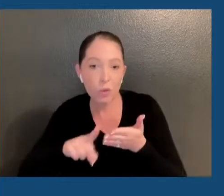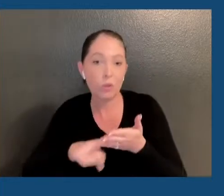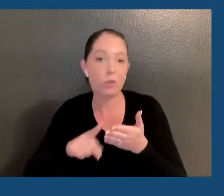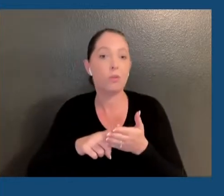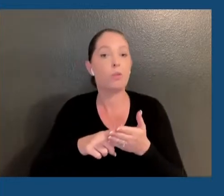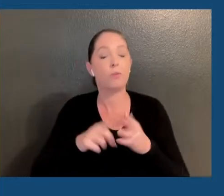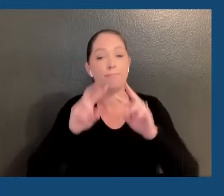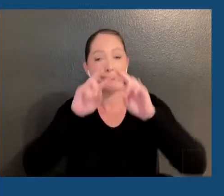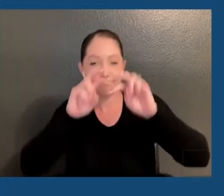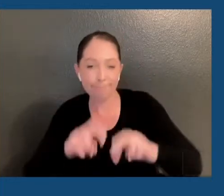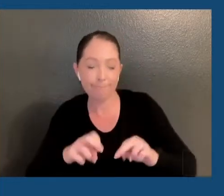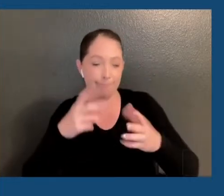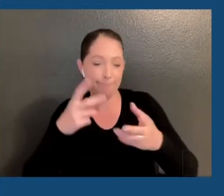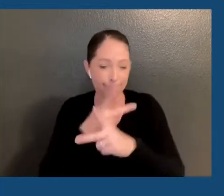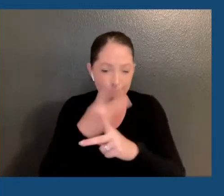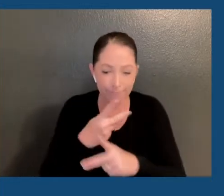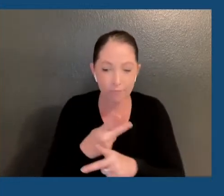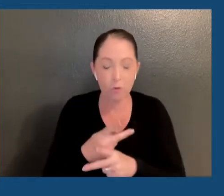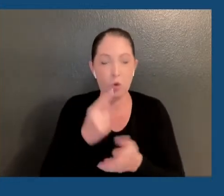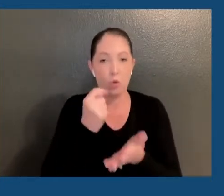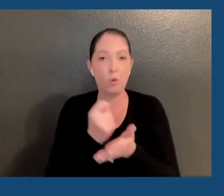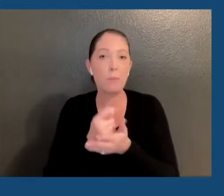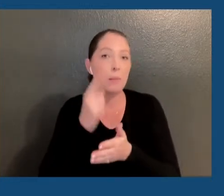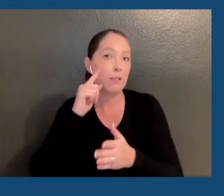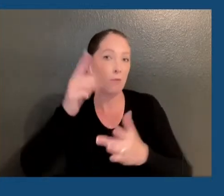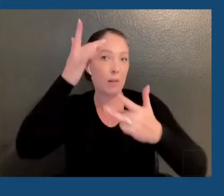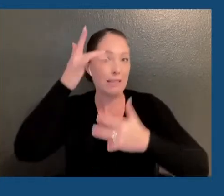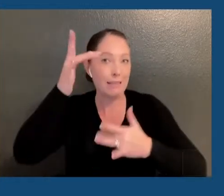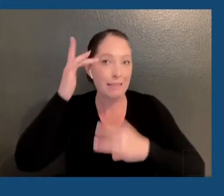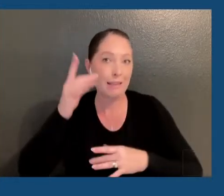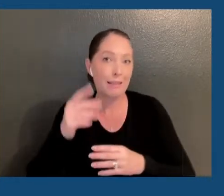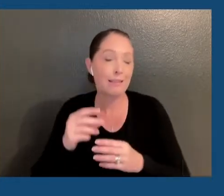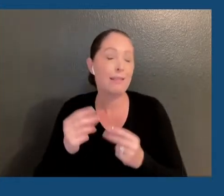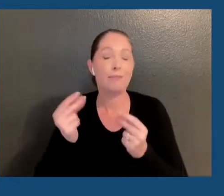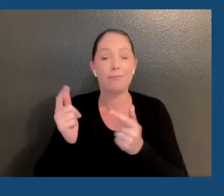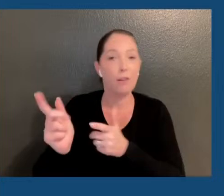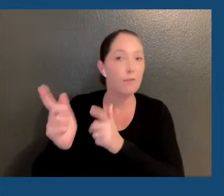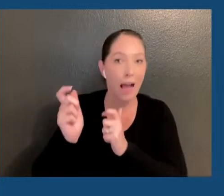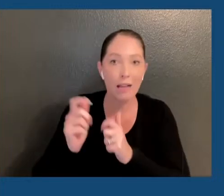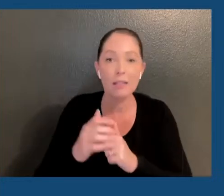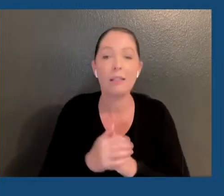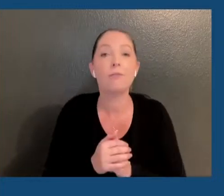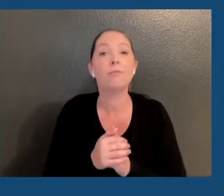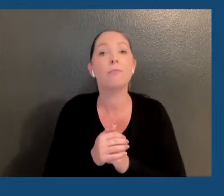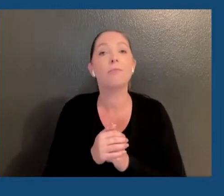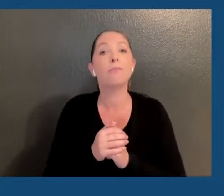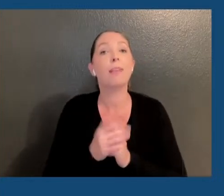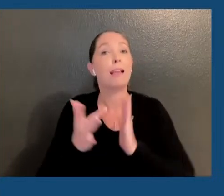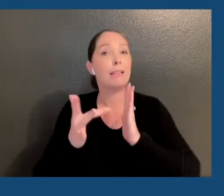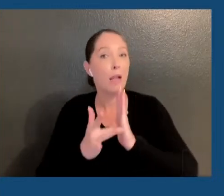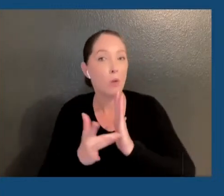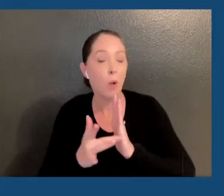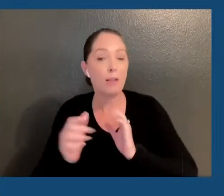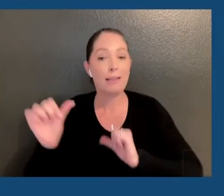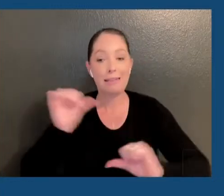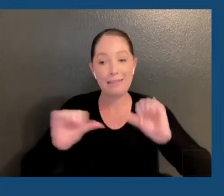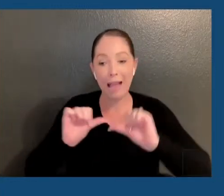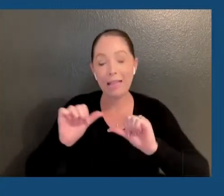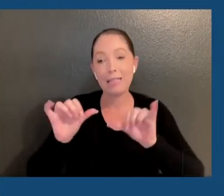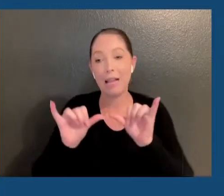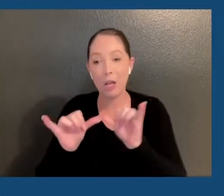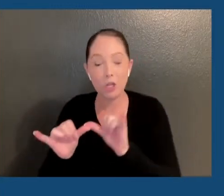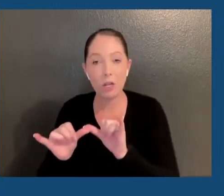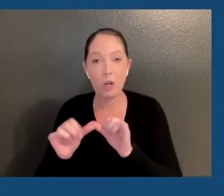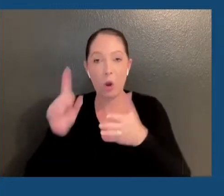diseases infinitely faster. In the College of Nanotechnology, Science and Engineering, researchers are leveraging